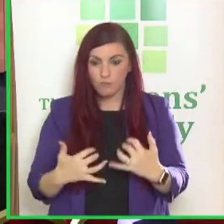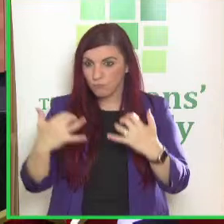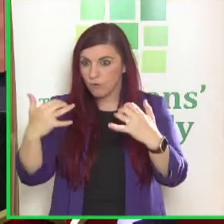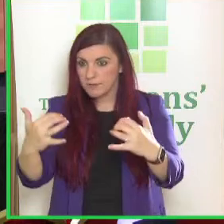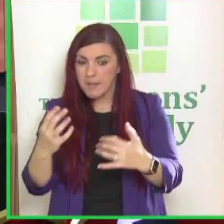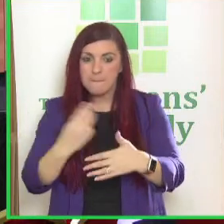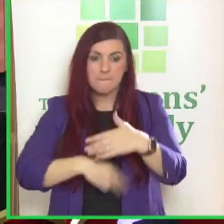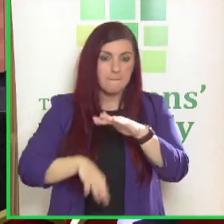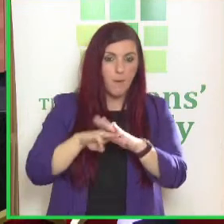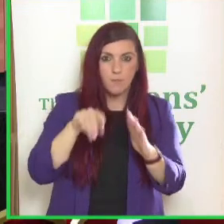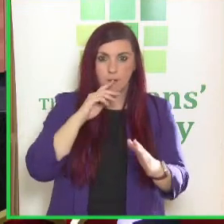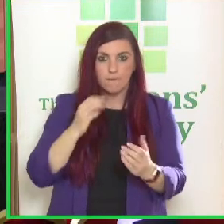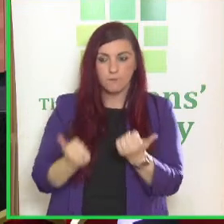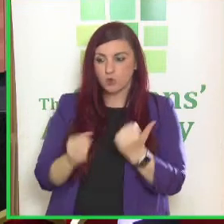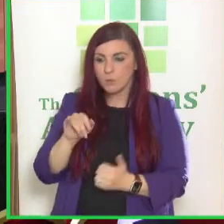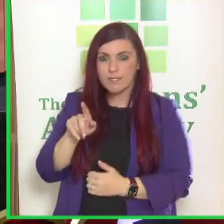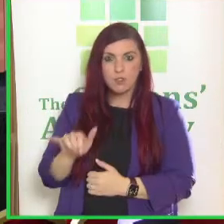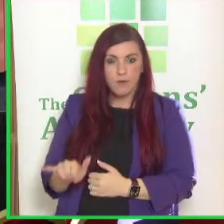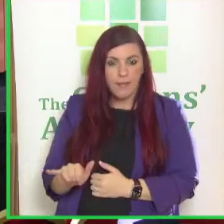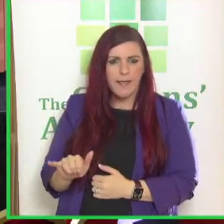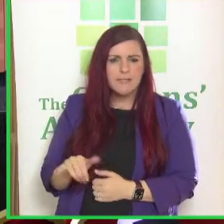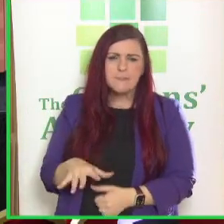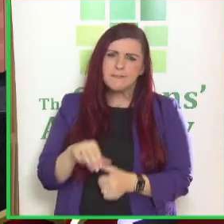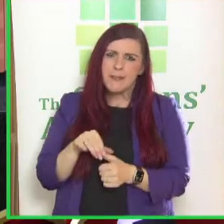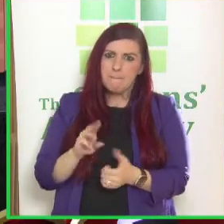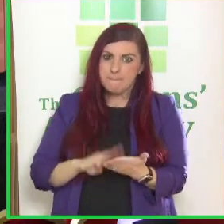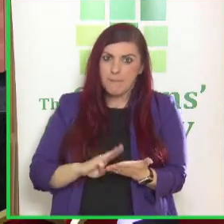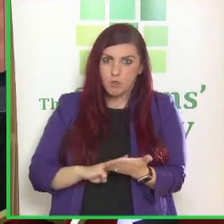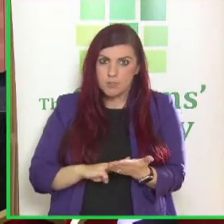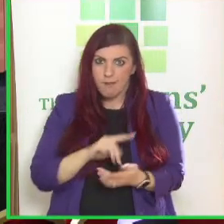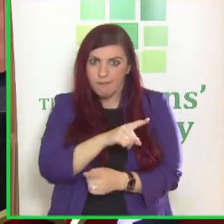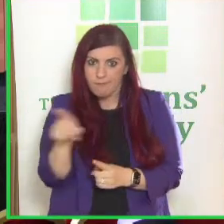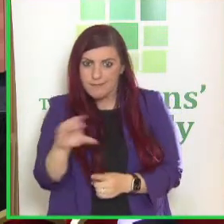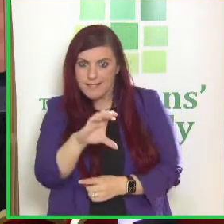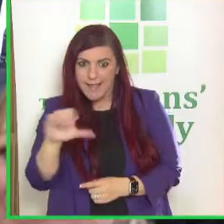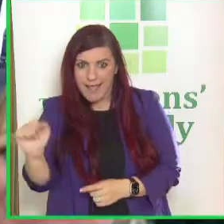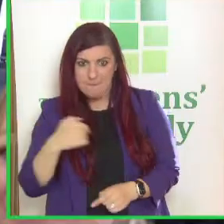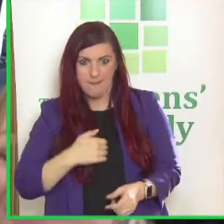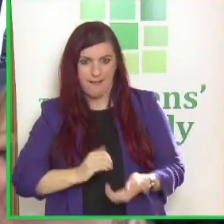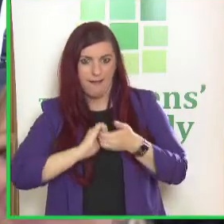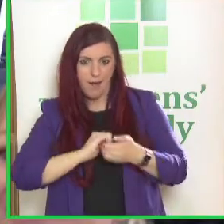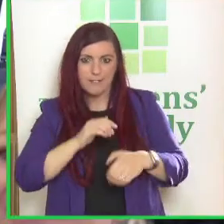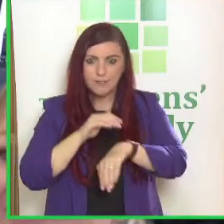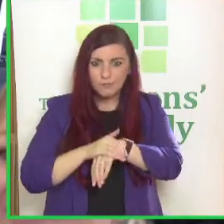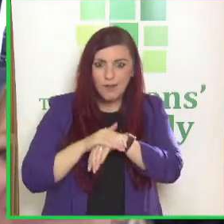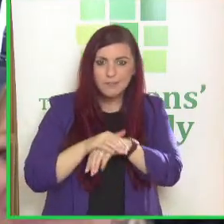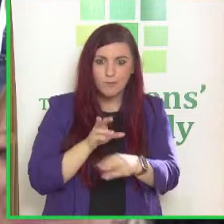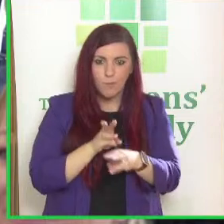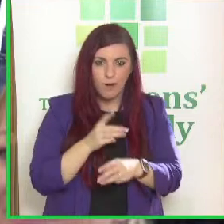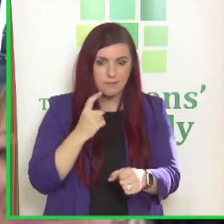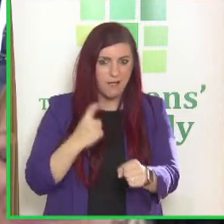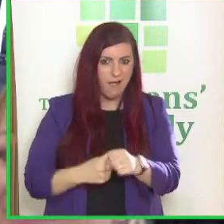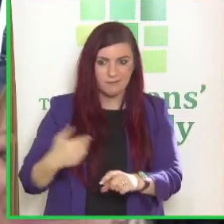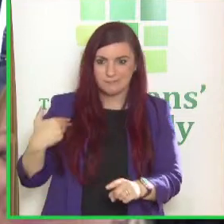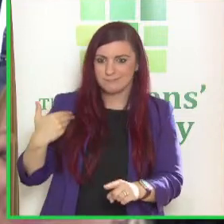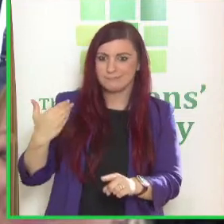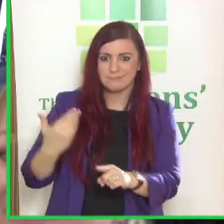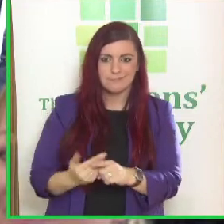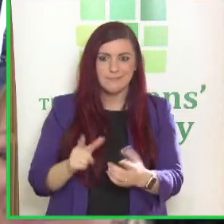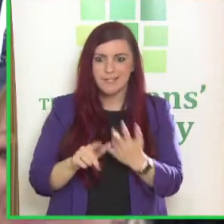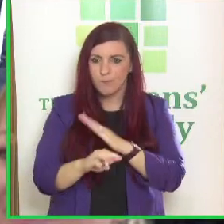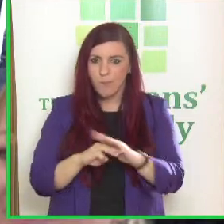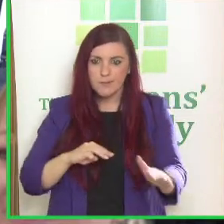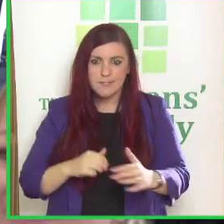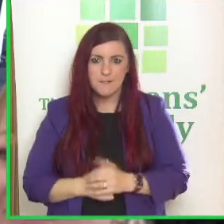the Judiciary, particular welcome to members of the Citizens' Assembly, my good colleagues and friends who've worked hard over the last 7 months or